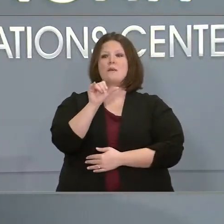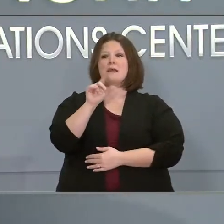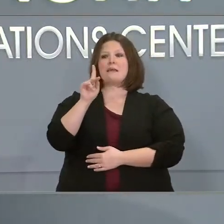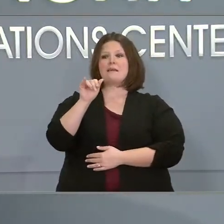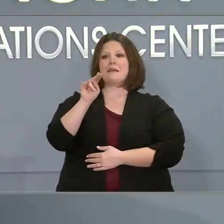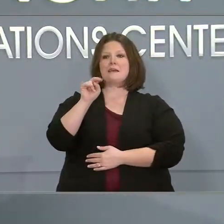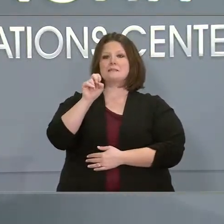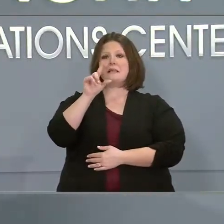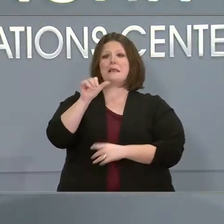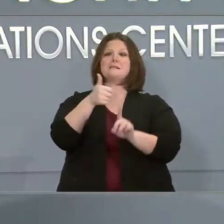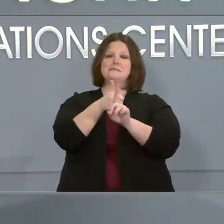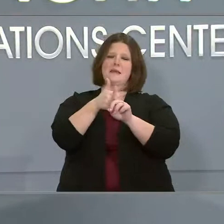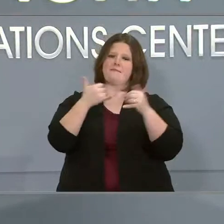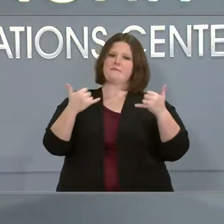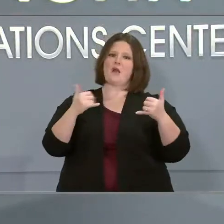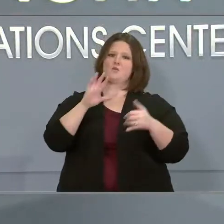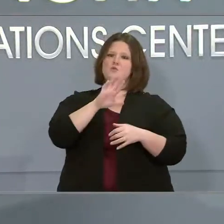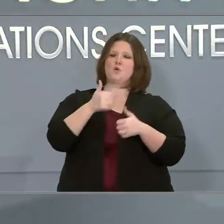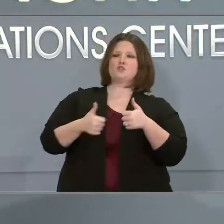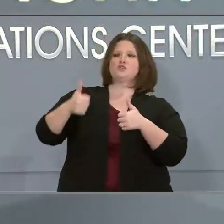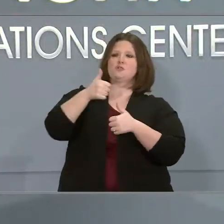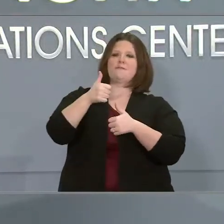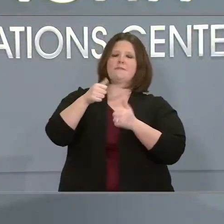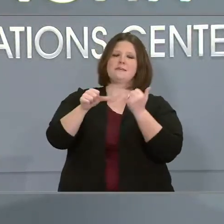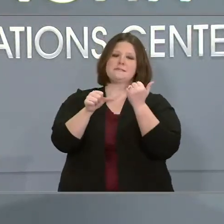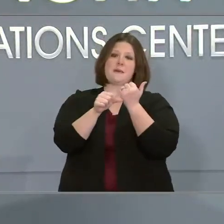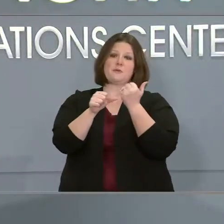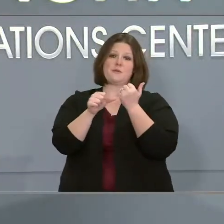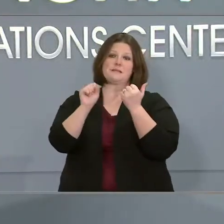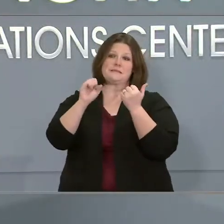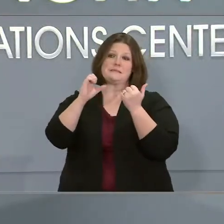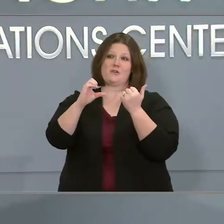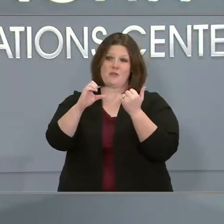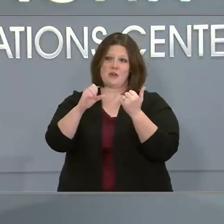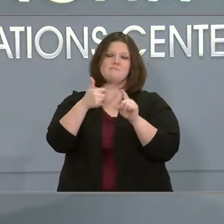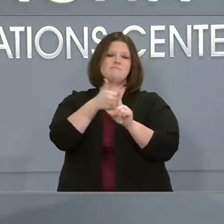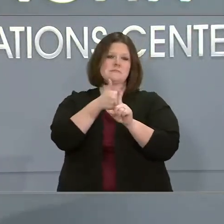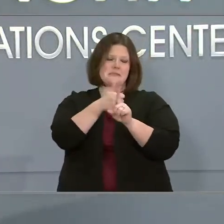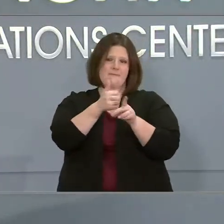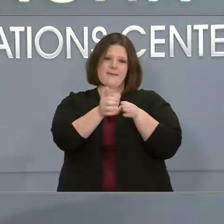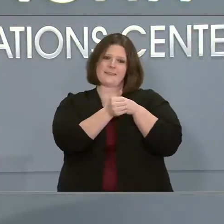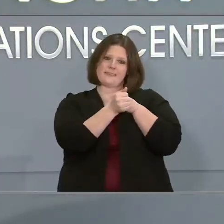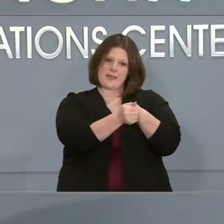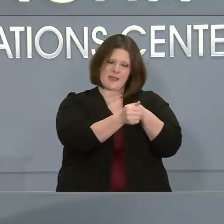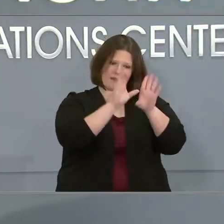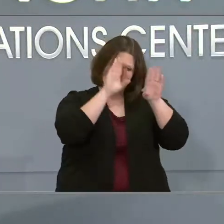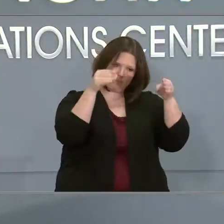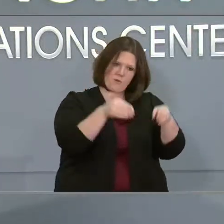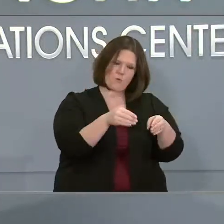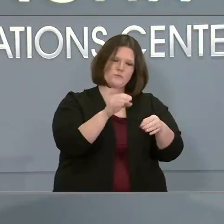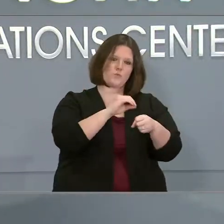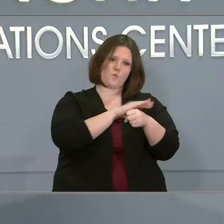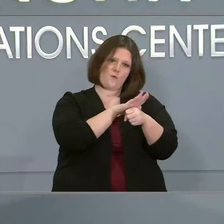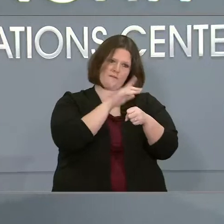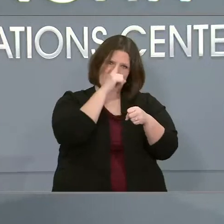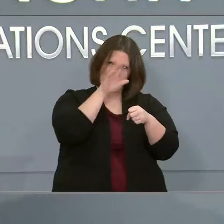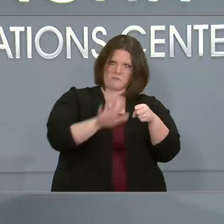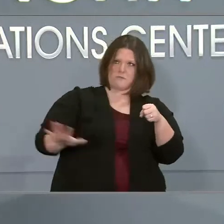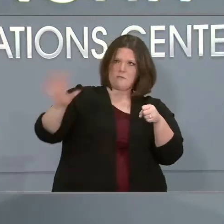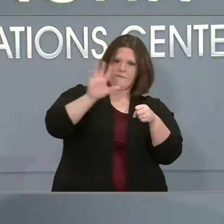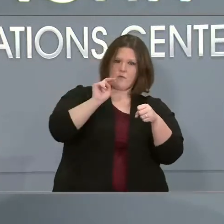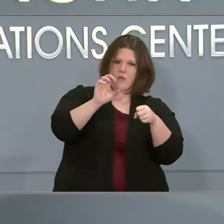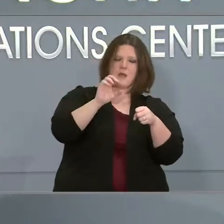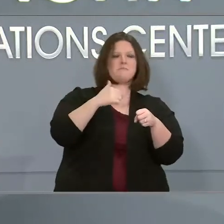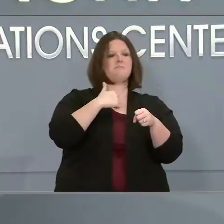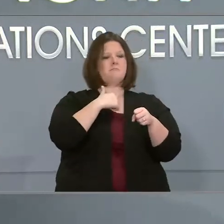as your Chief Deputy Secretary at the department and has been leading COVID operations for the state. I'll